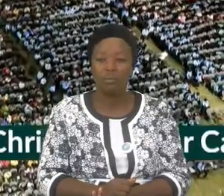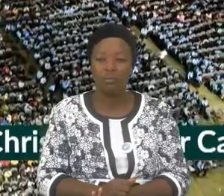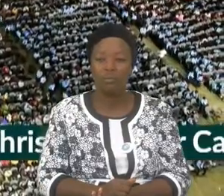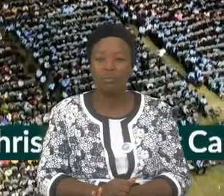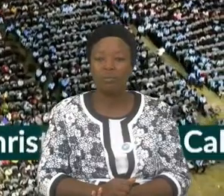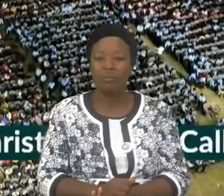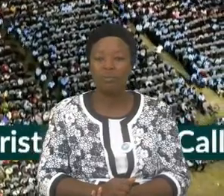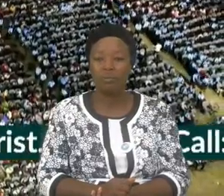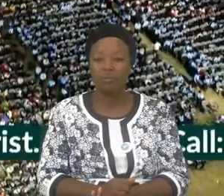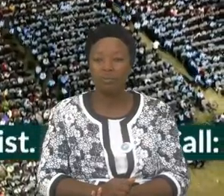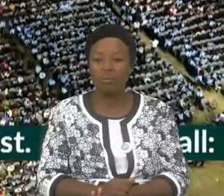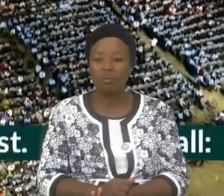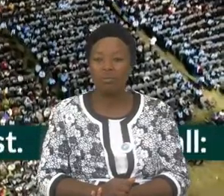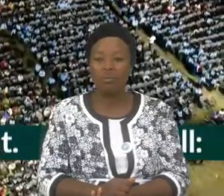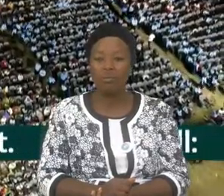us?